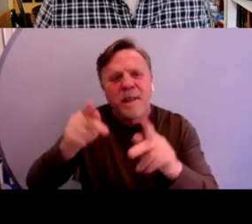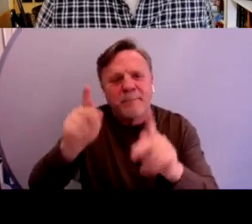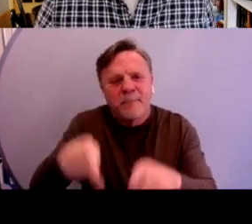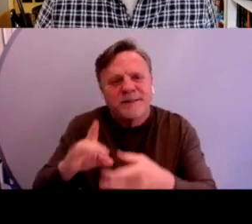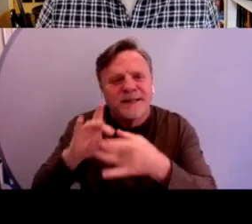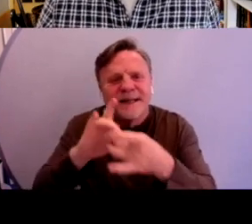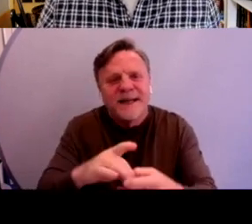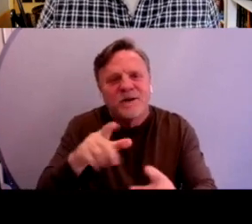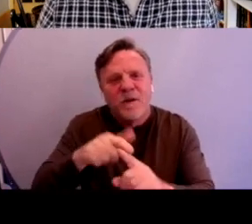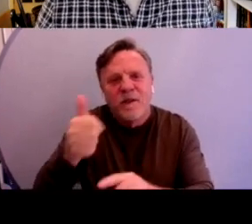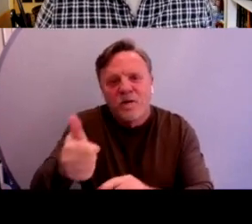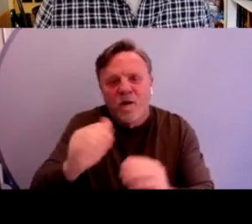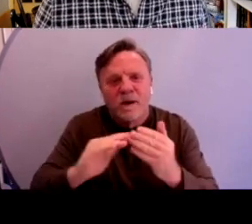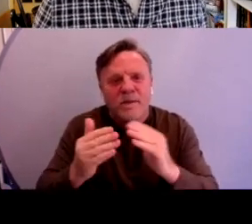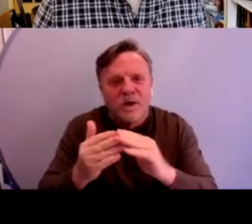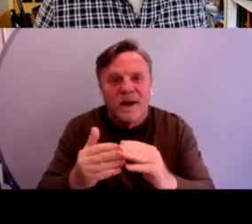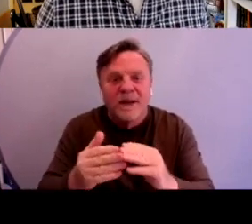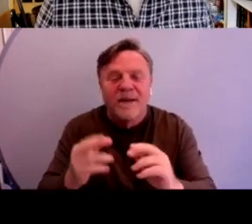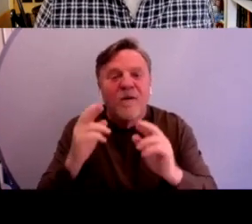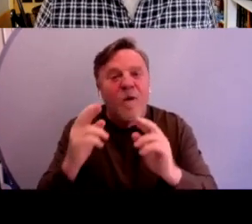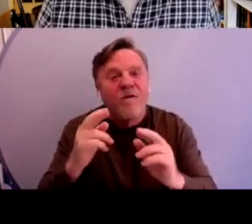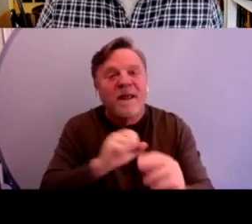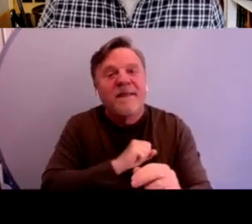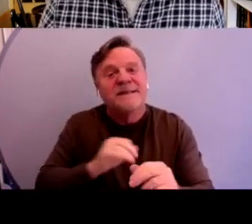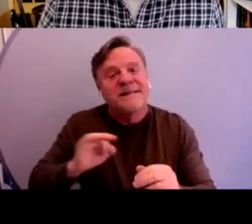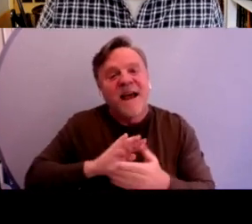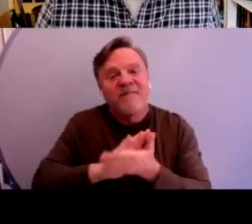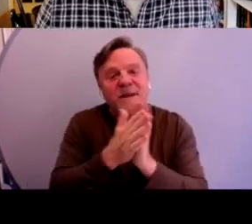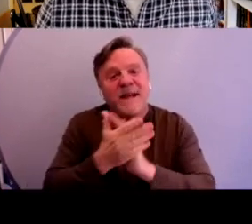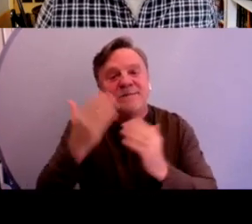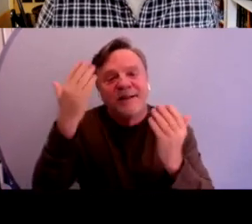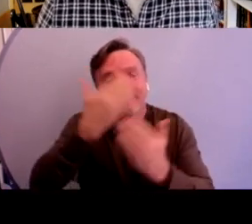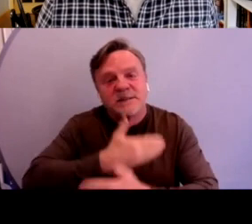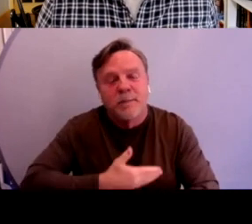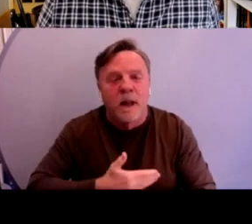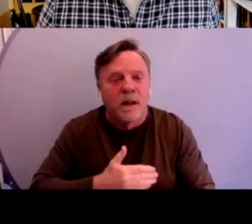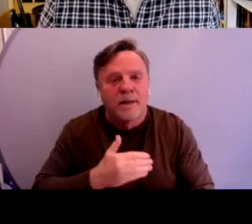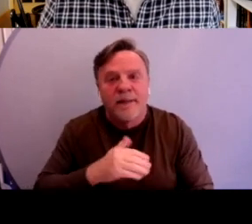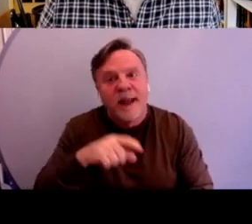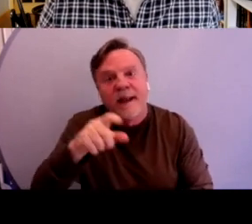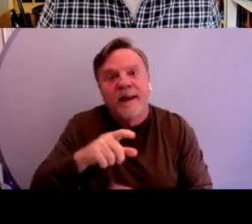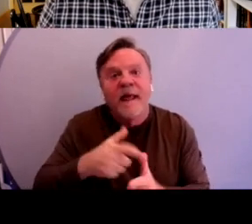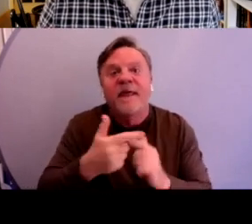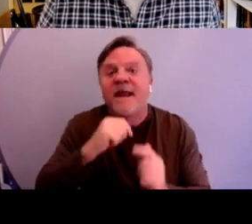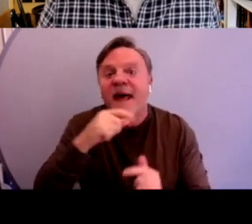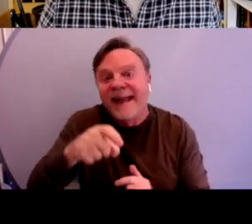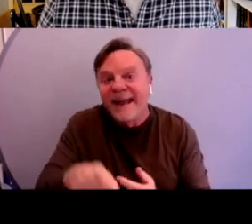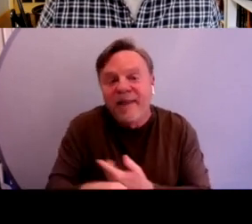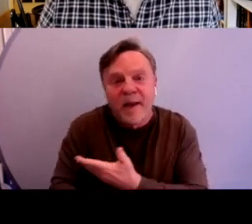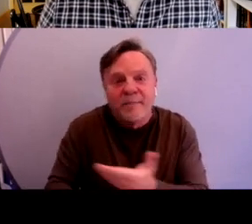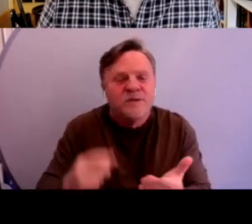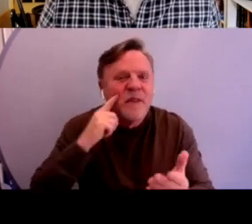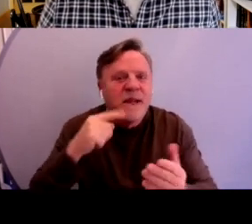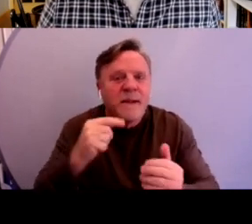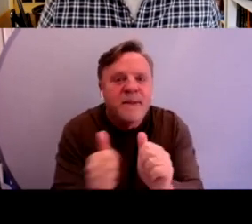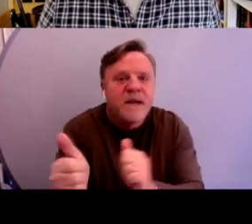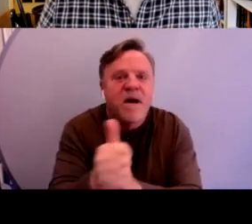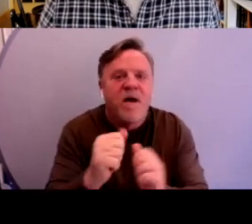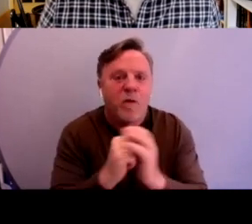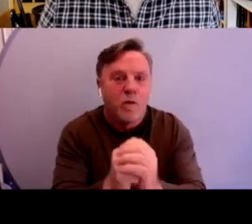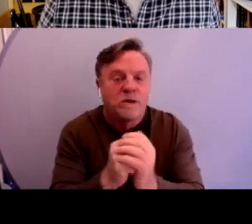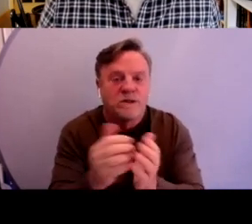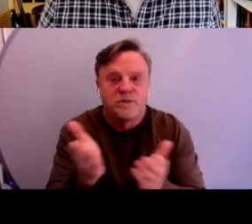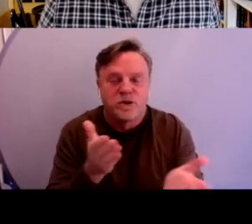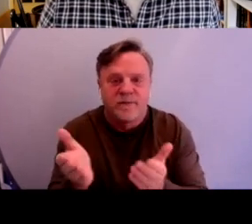community, and hopefully staff can become invisible and maybe not even needed. And then think beyond just the worship service. Right